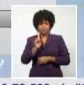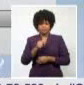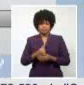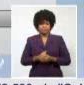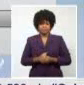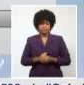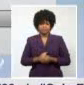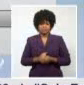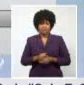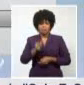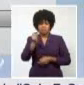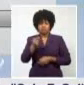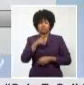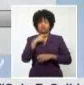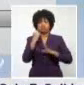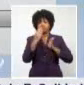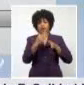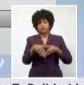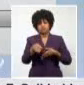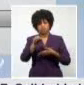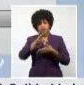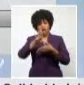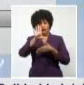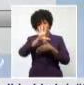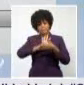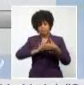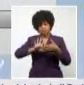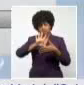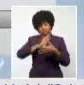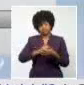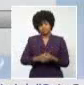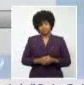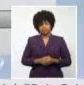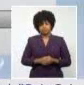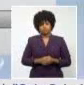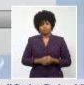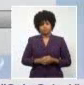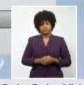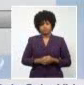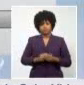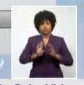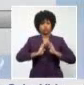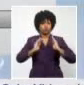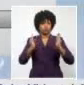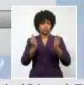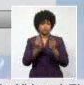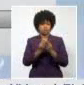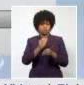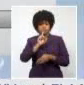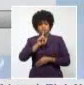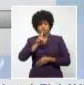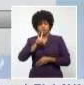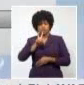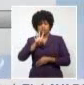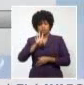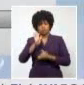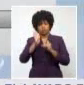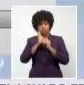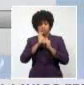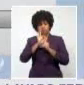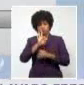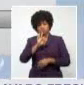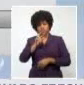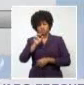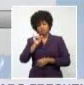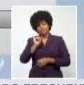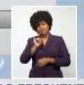124,862 people who have died from this disease in our region.